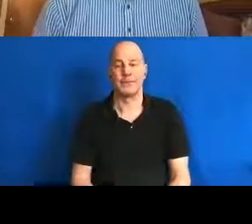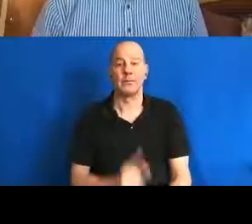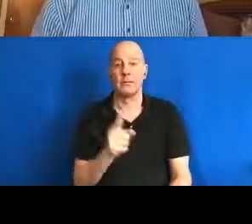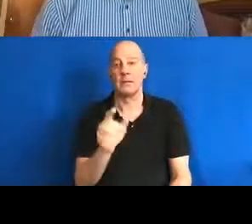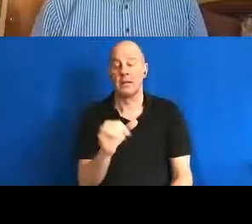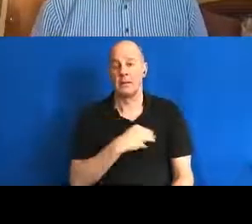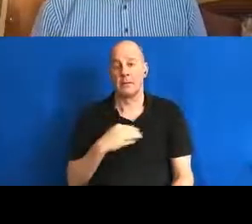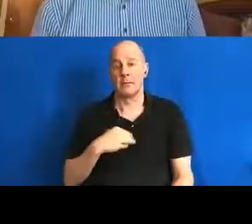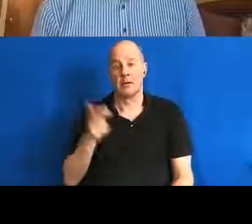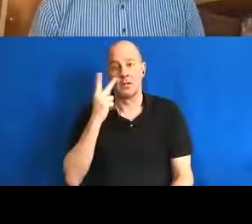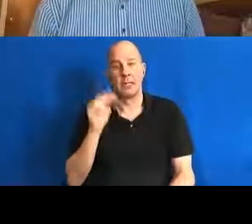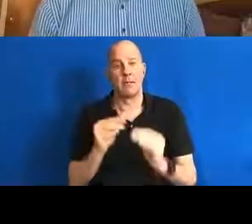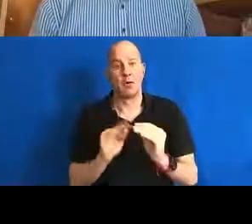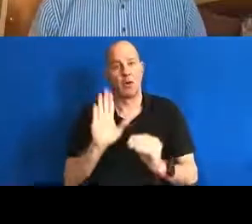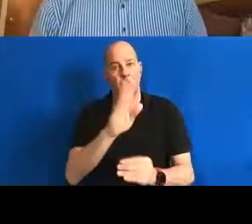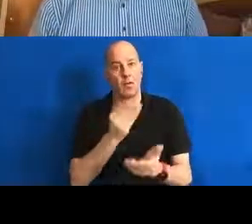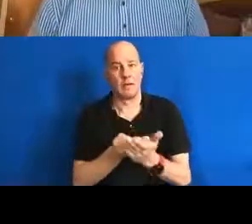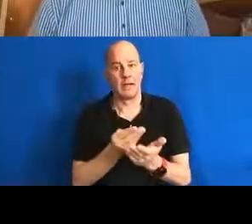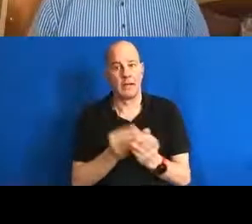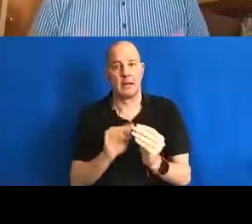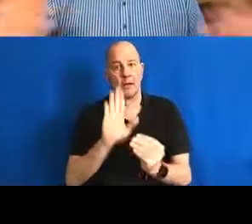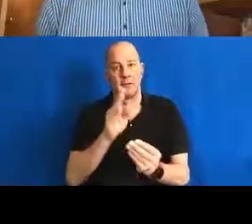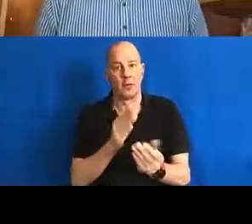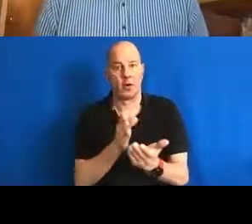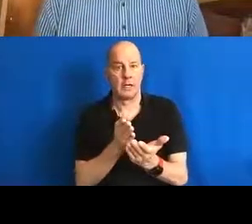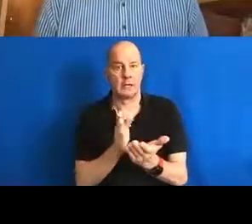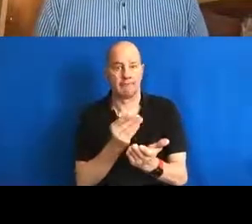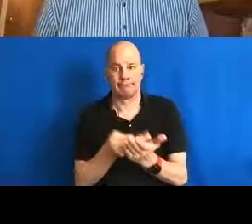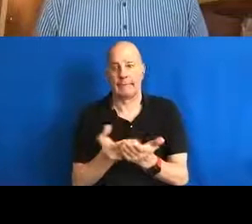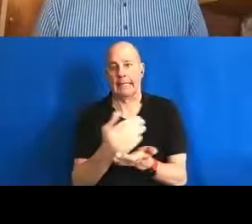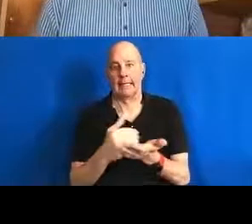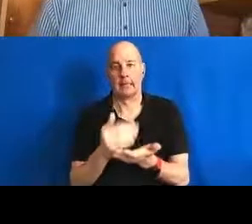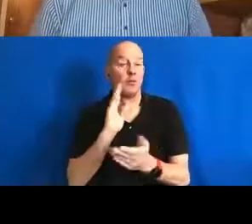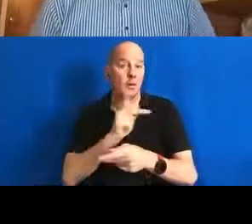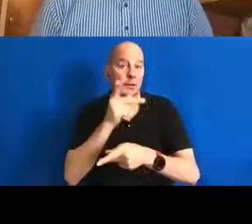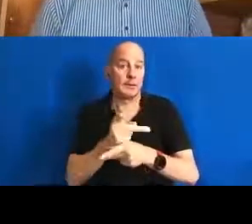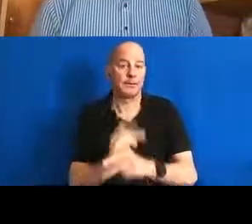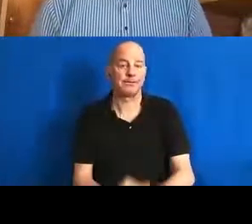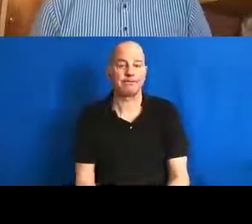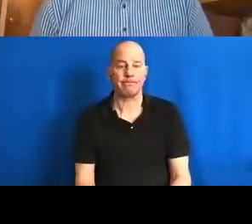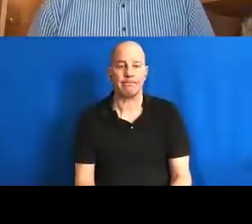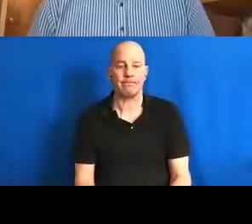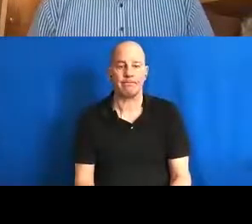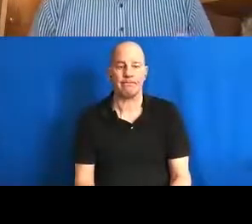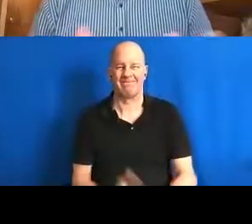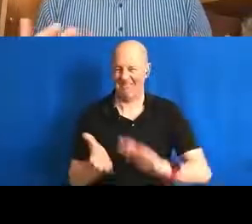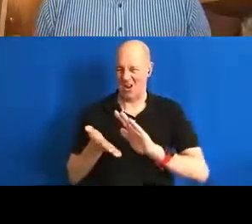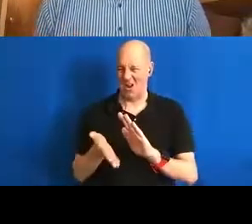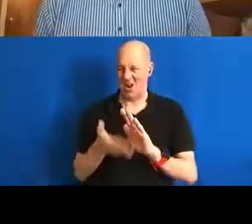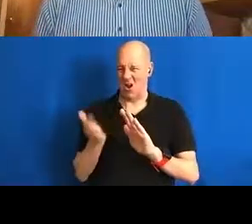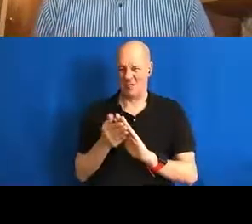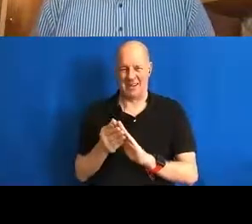of that money, that income that you're making. So what does it mean to be operating cooperatively? So there was